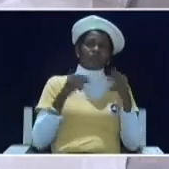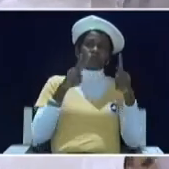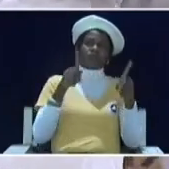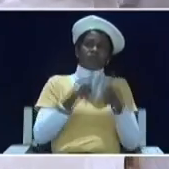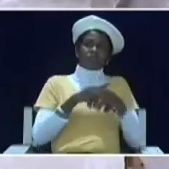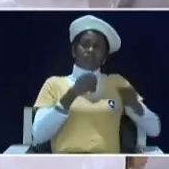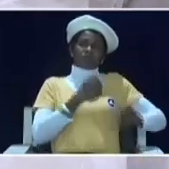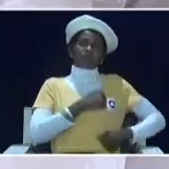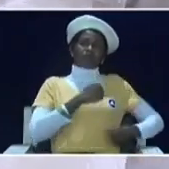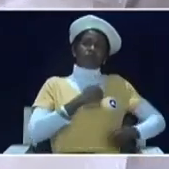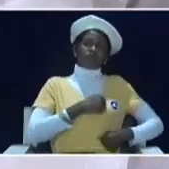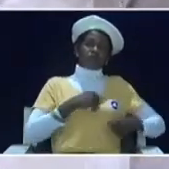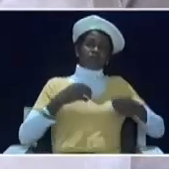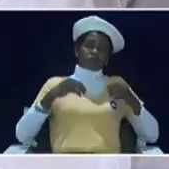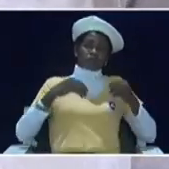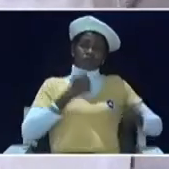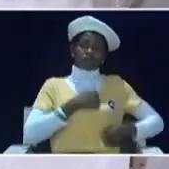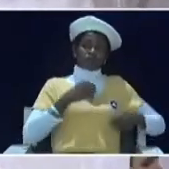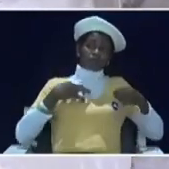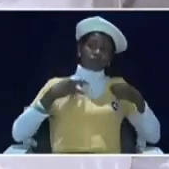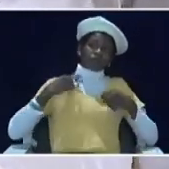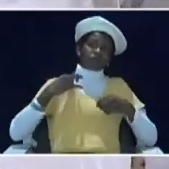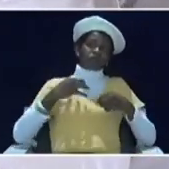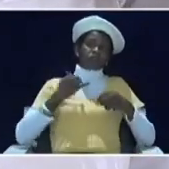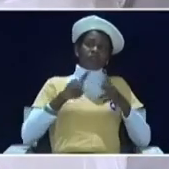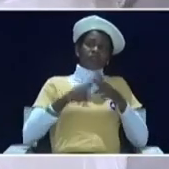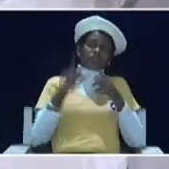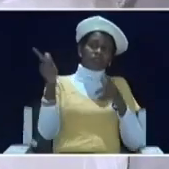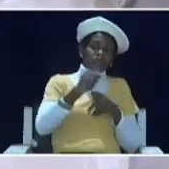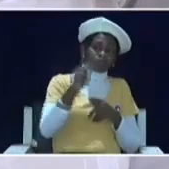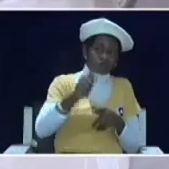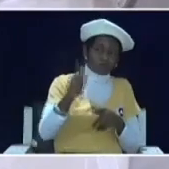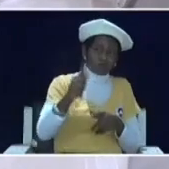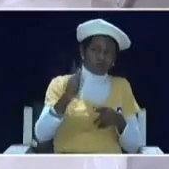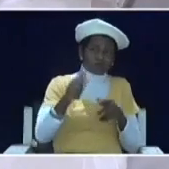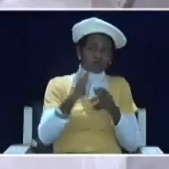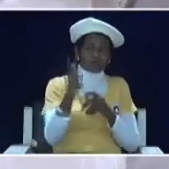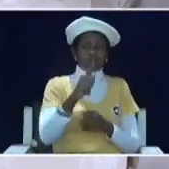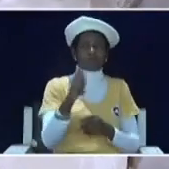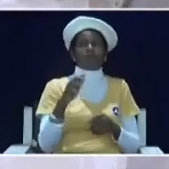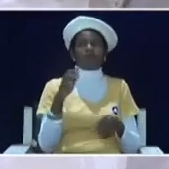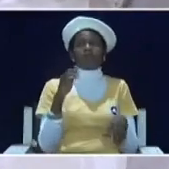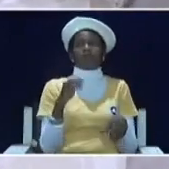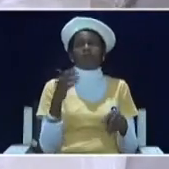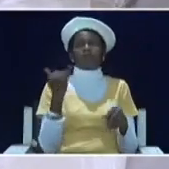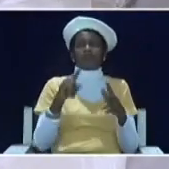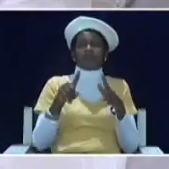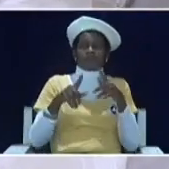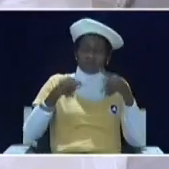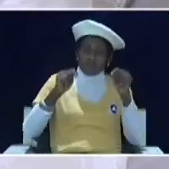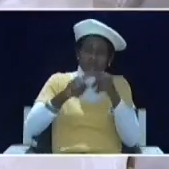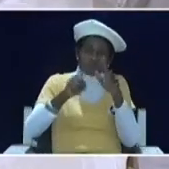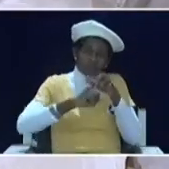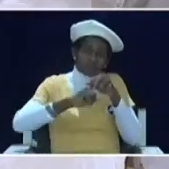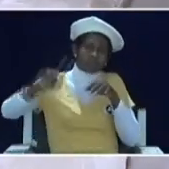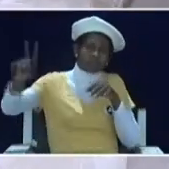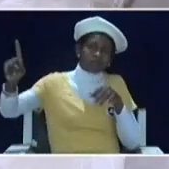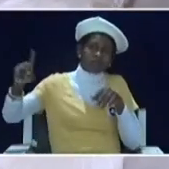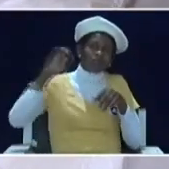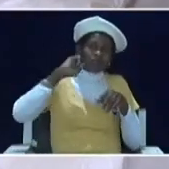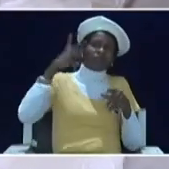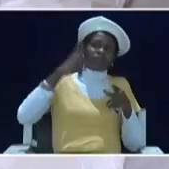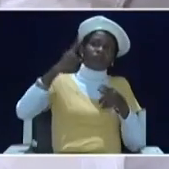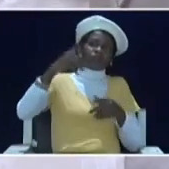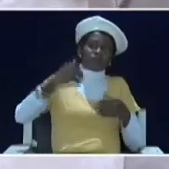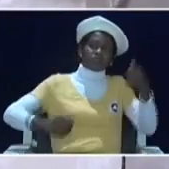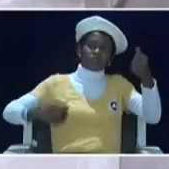military uniform. They started shooting at us periodically. We tried to escape. I was the one